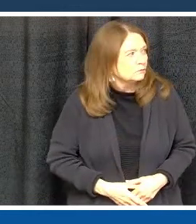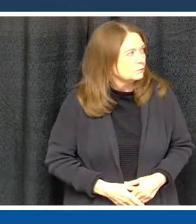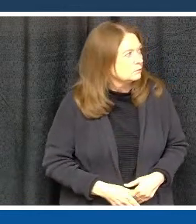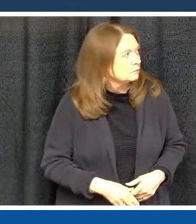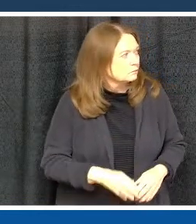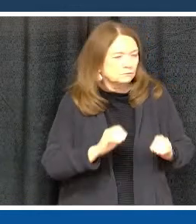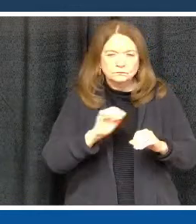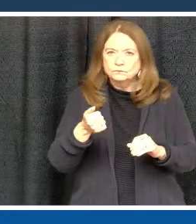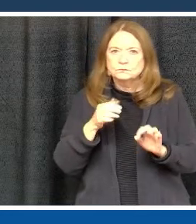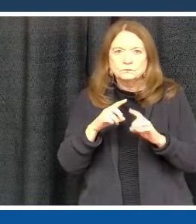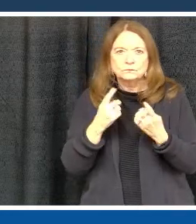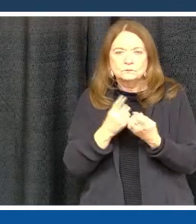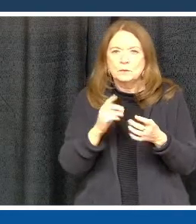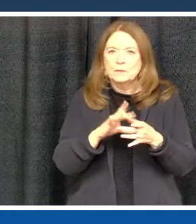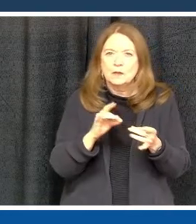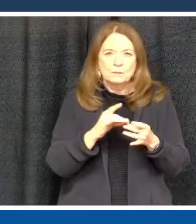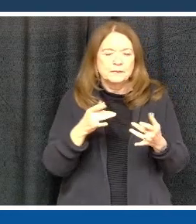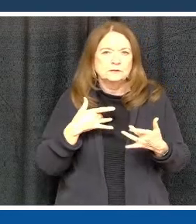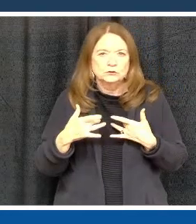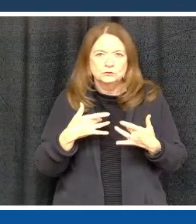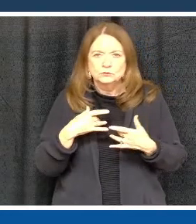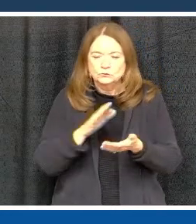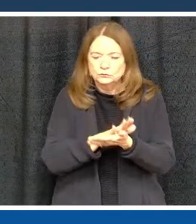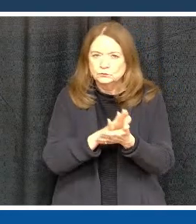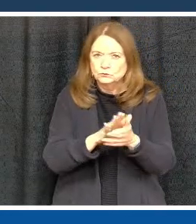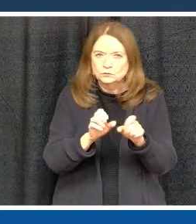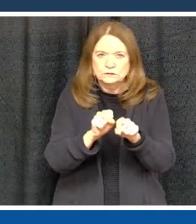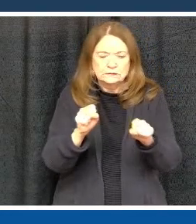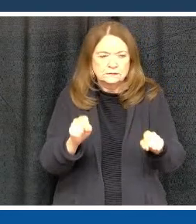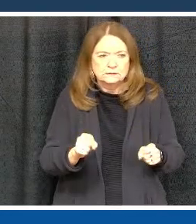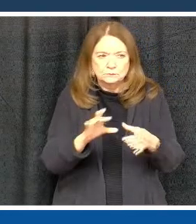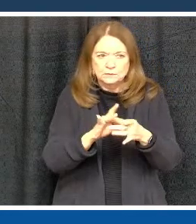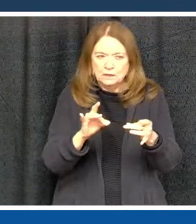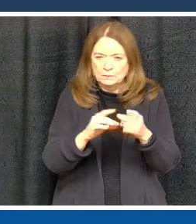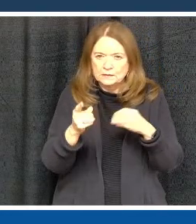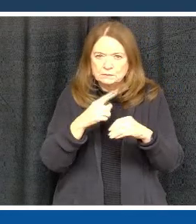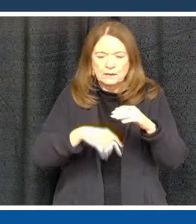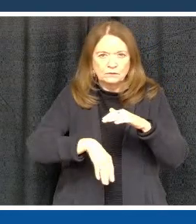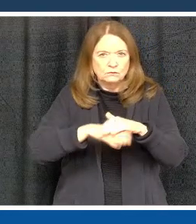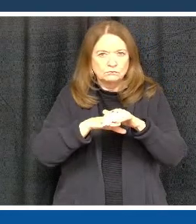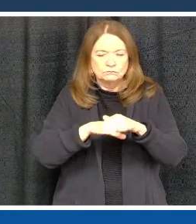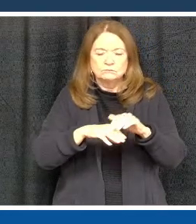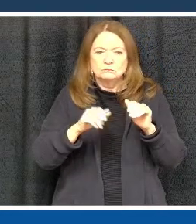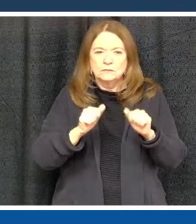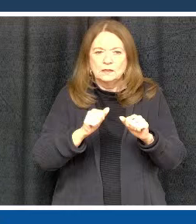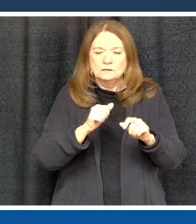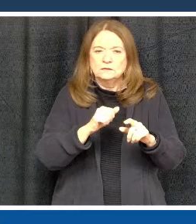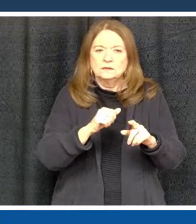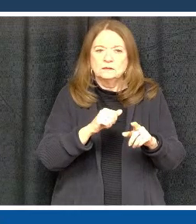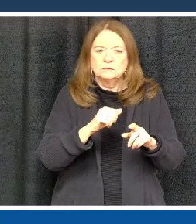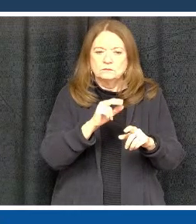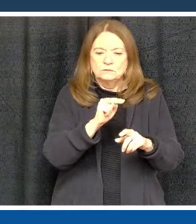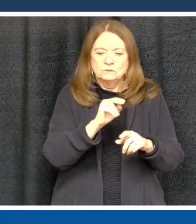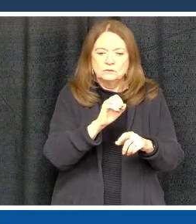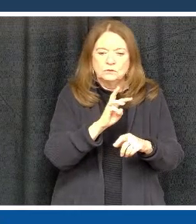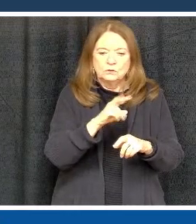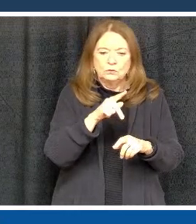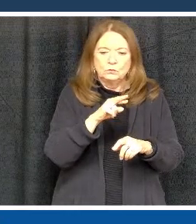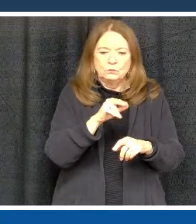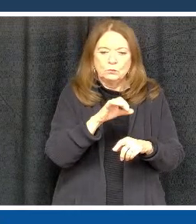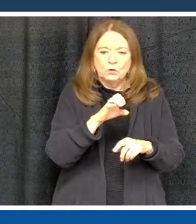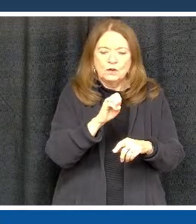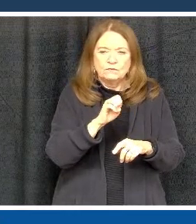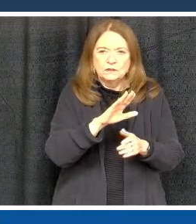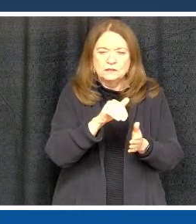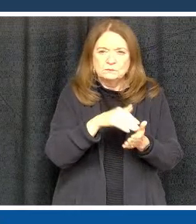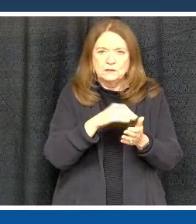No other department comments and concerns, and the school system's comments about their capacities listed for Manglewood, New Providence Middle, and